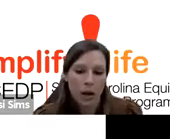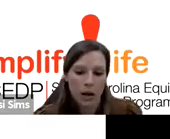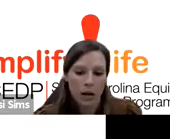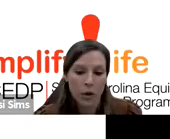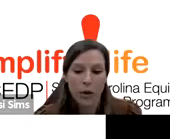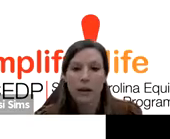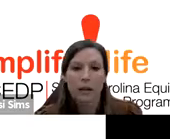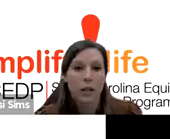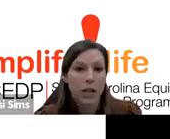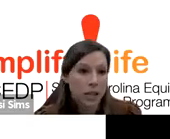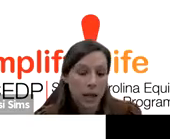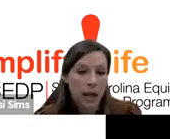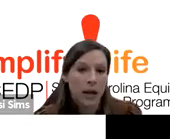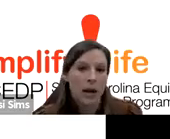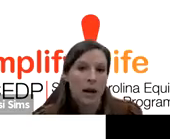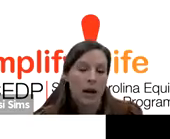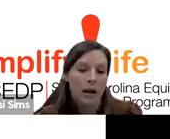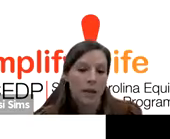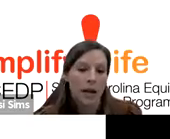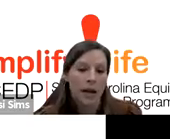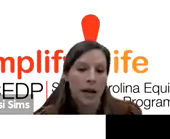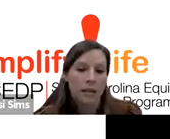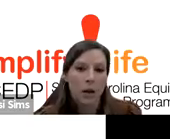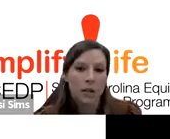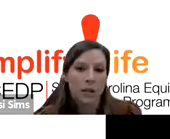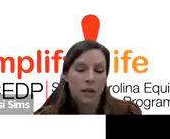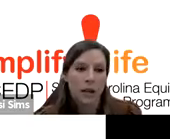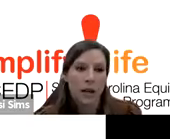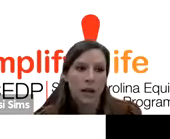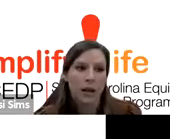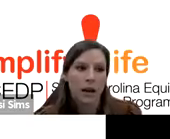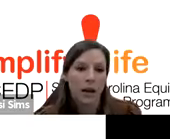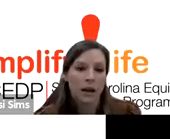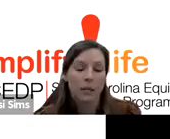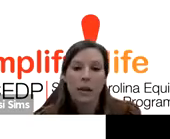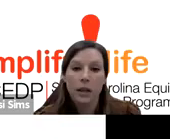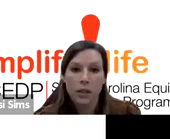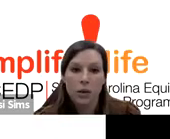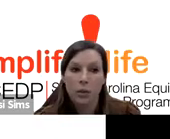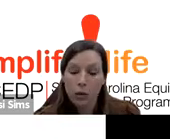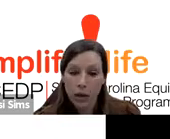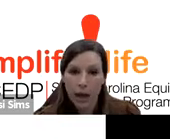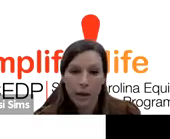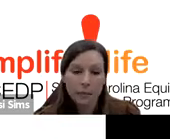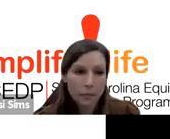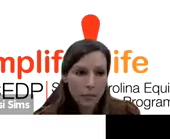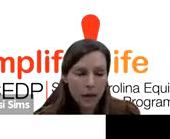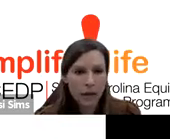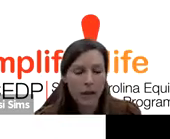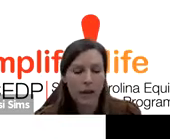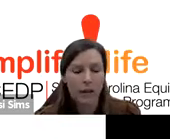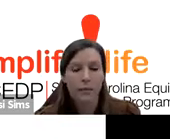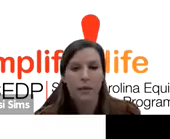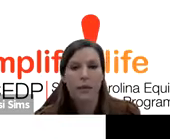through, who had a laryngectomy and has lost their ability to communicate,